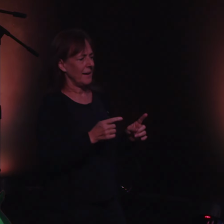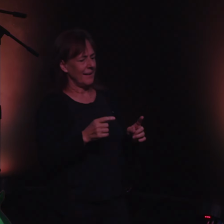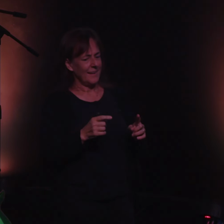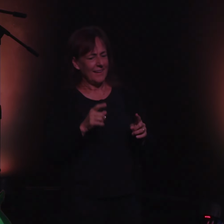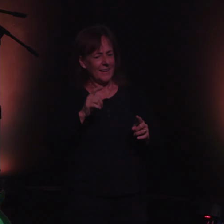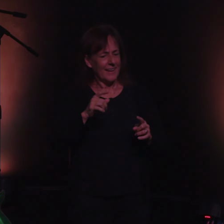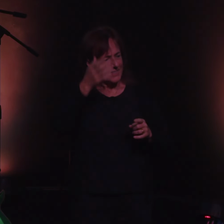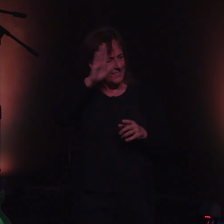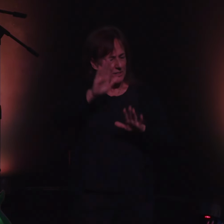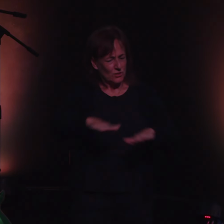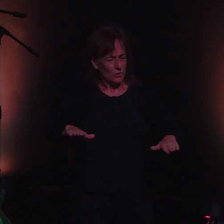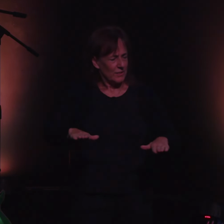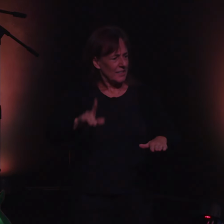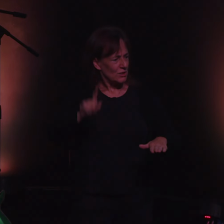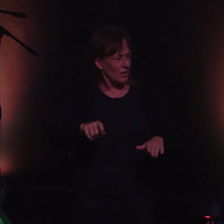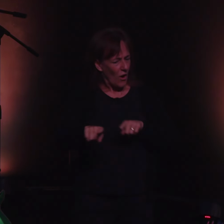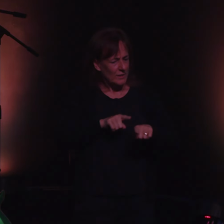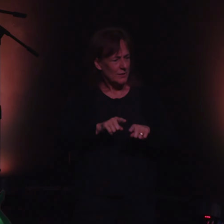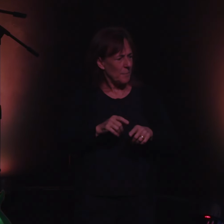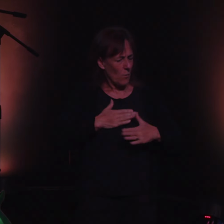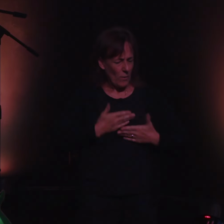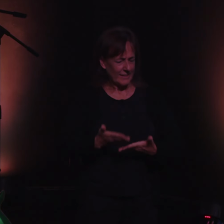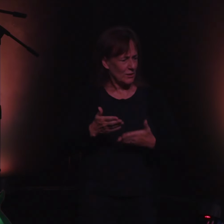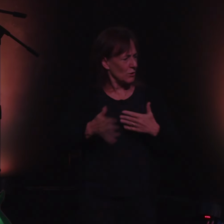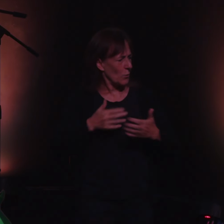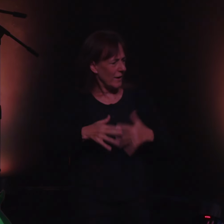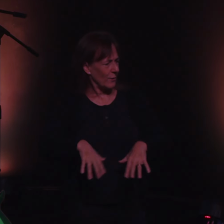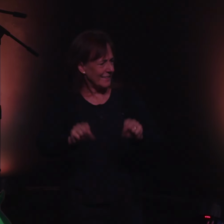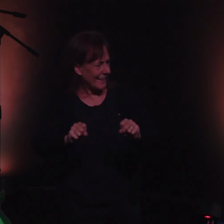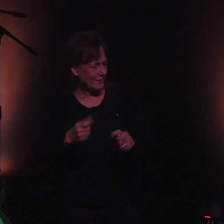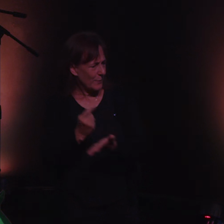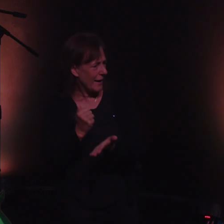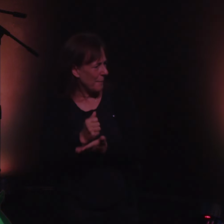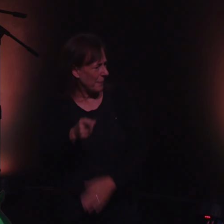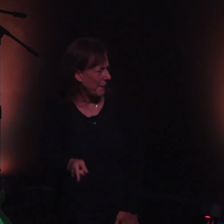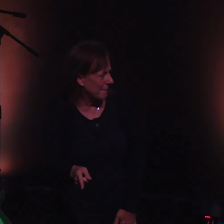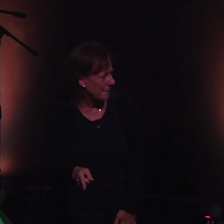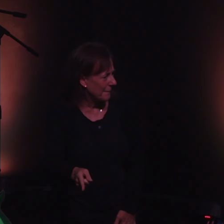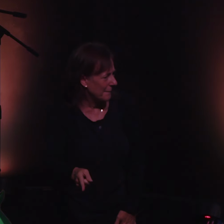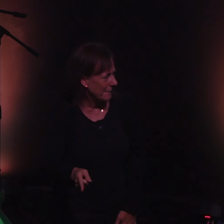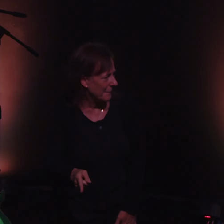any different than that? Why do I do that? I don't want to.